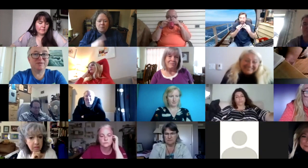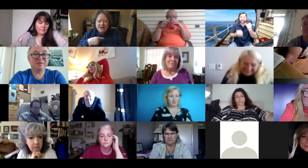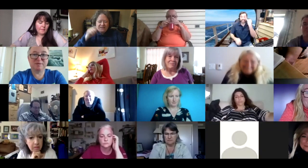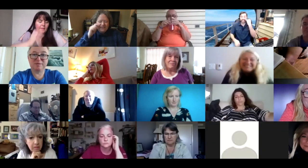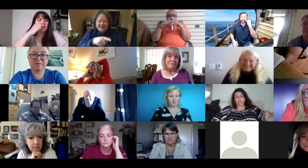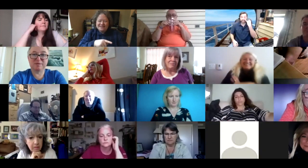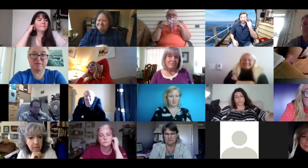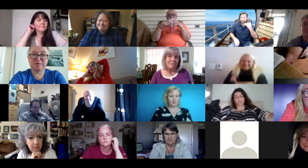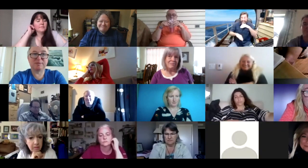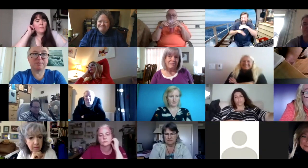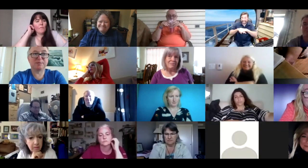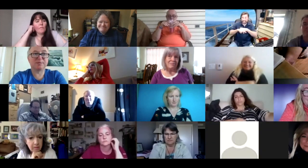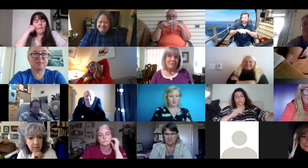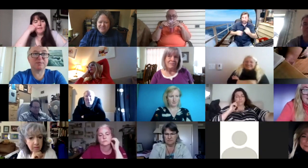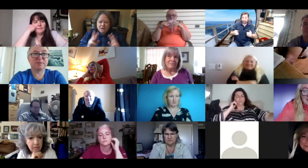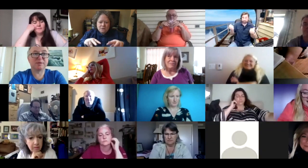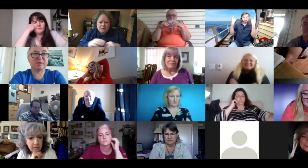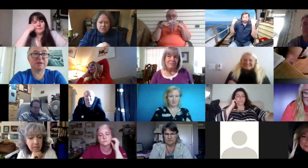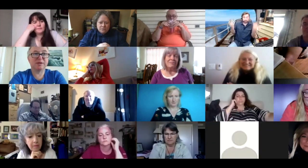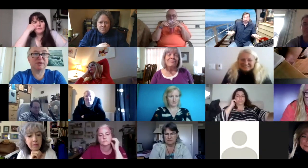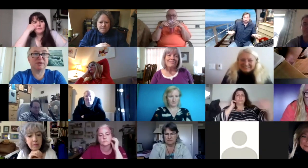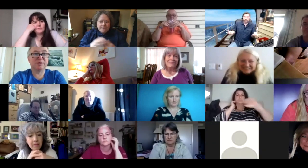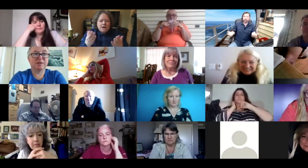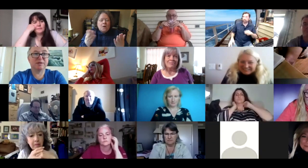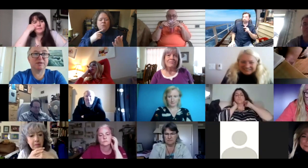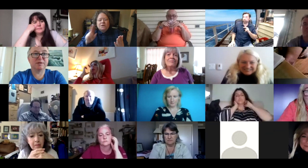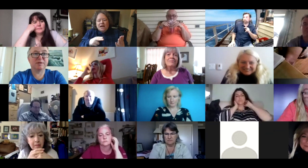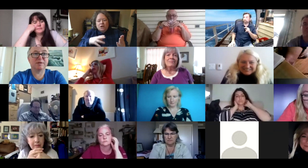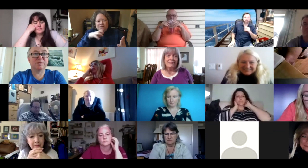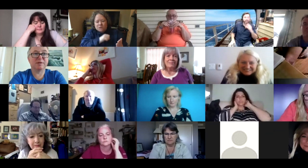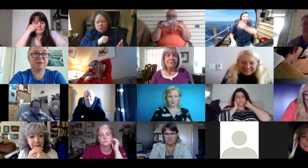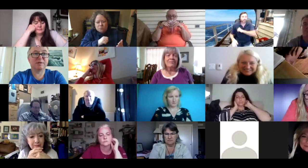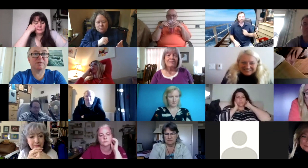face, so they would have been presumed dumb. That's